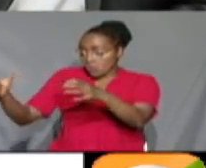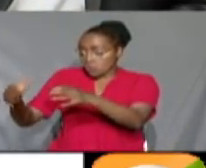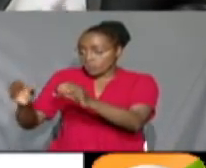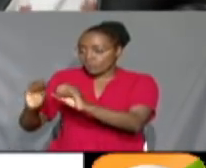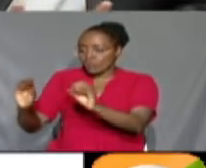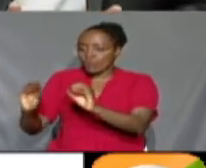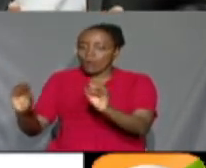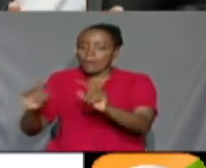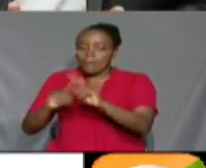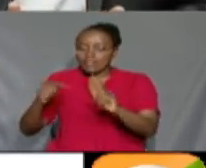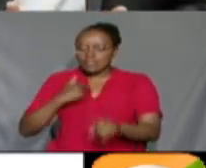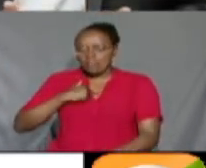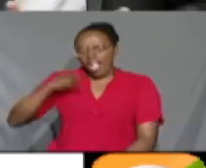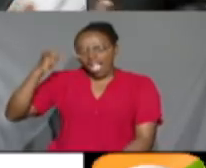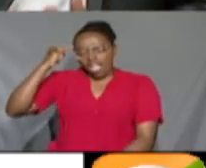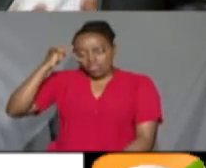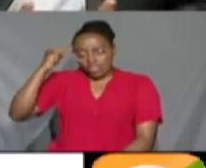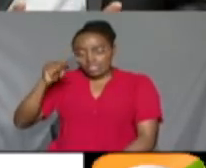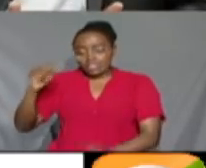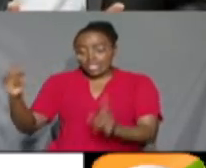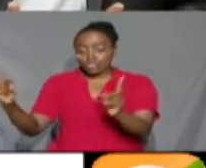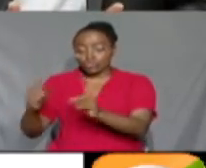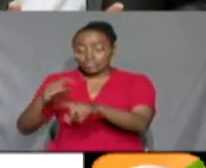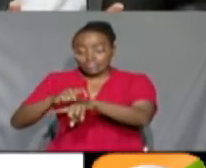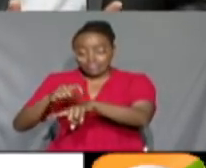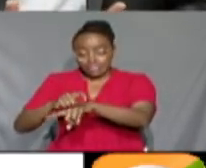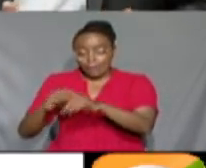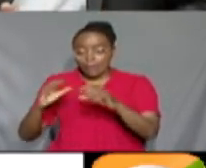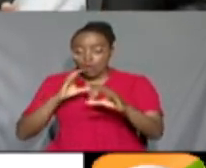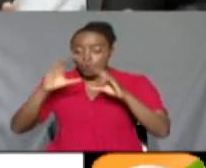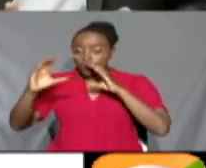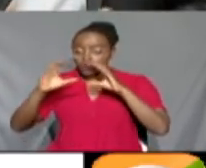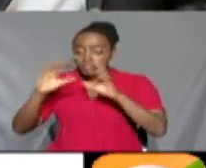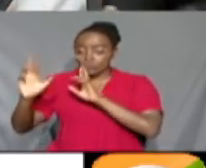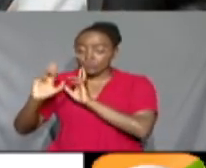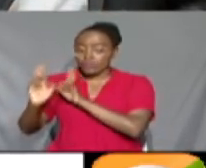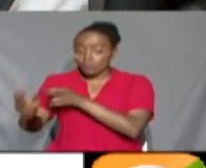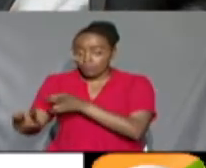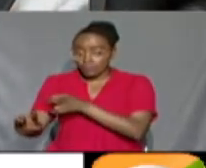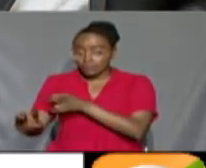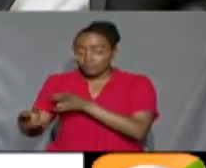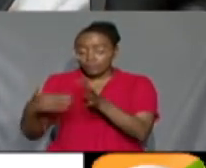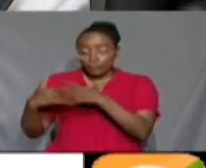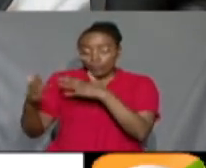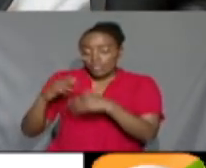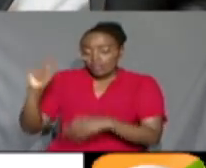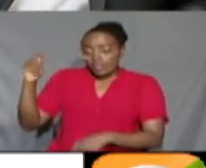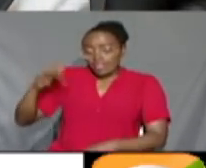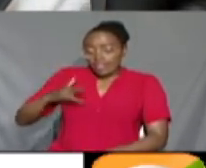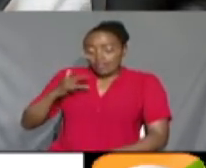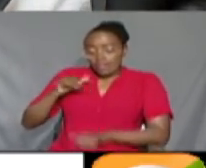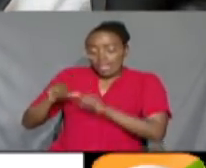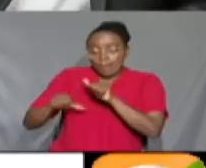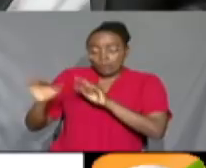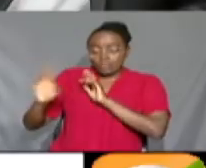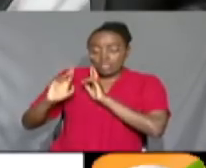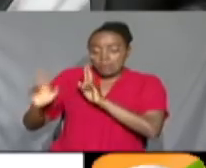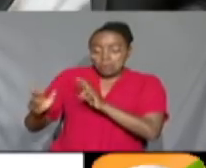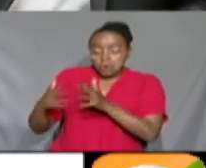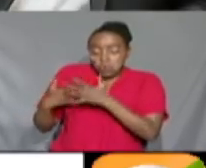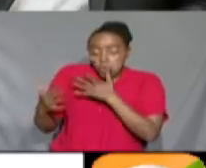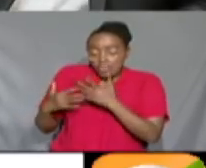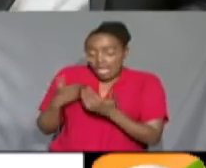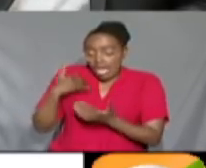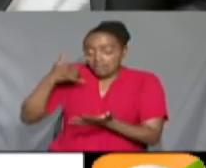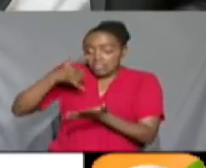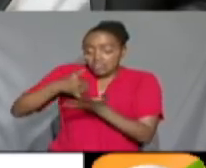that this should be a short period of conversation on the report, mm-hmm. on what Kenyans feel about the report, whether it has captured